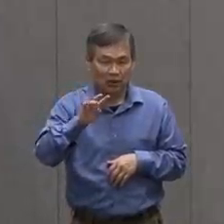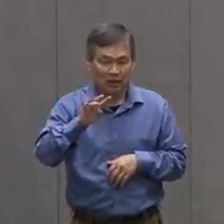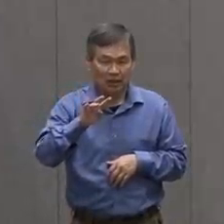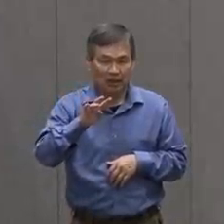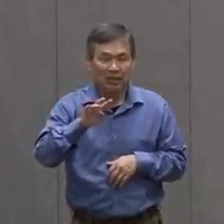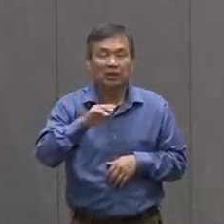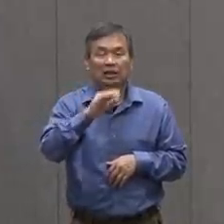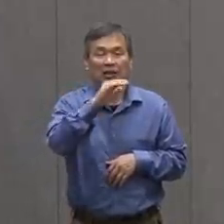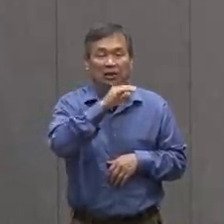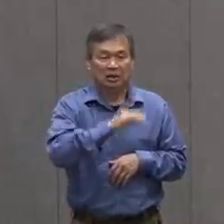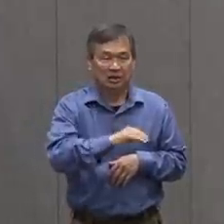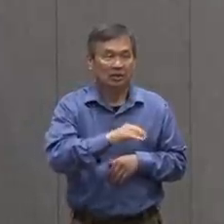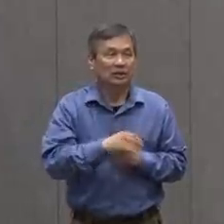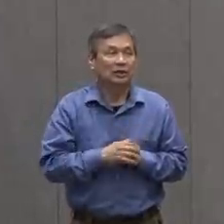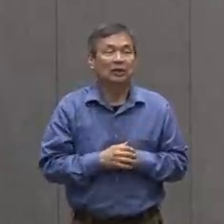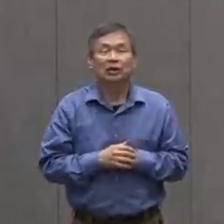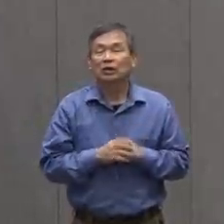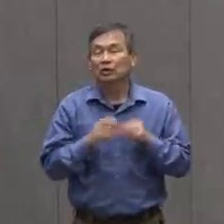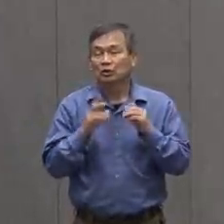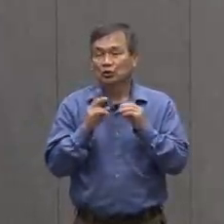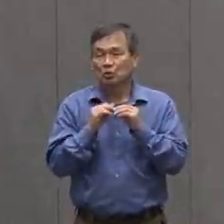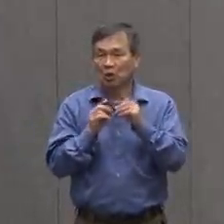6, 7, 8.